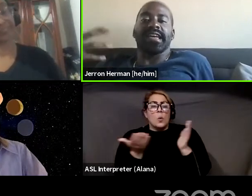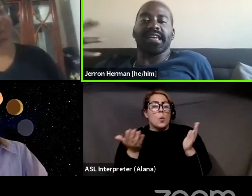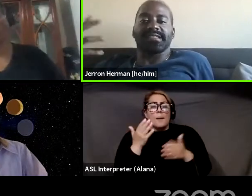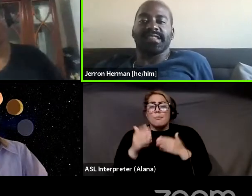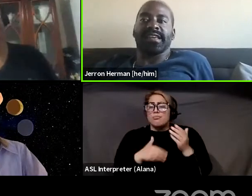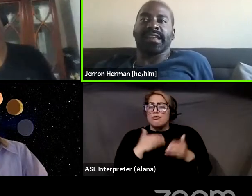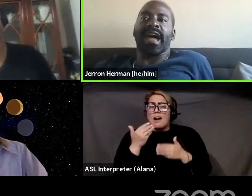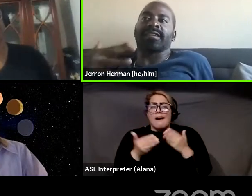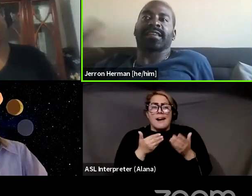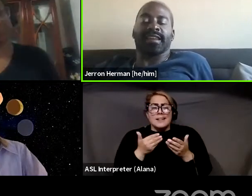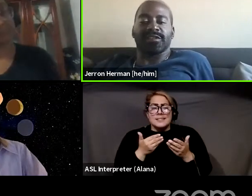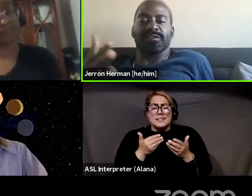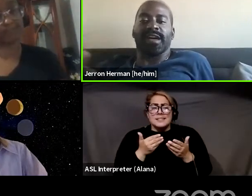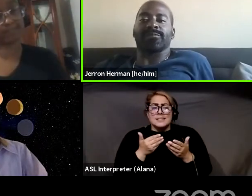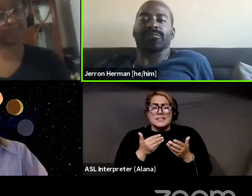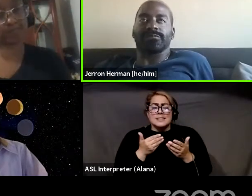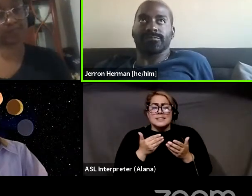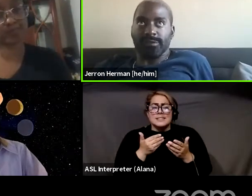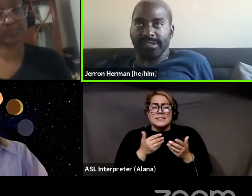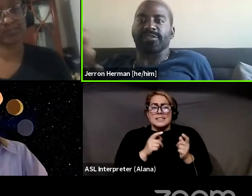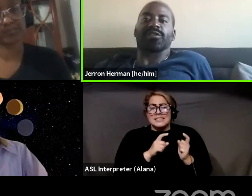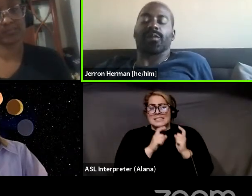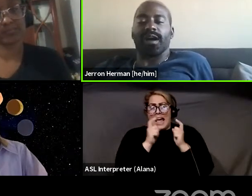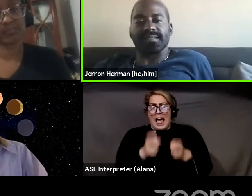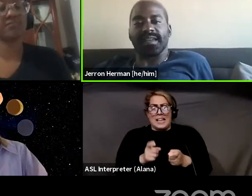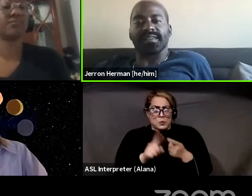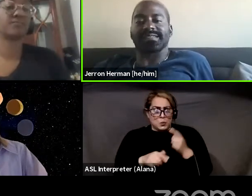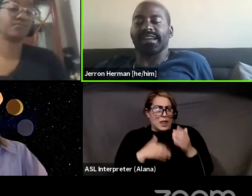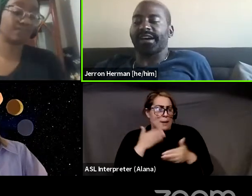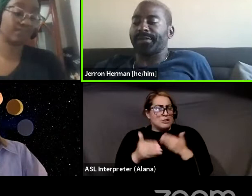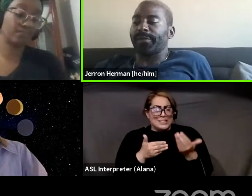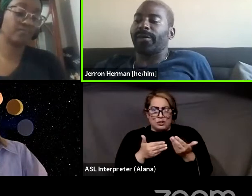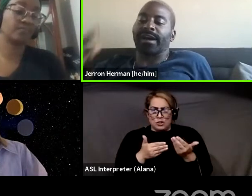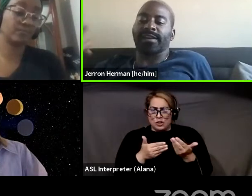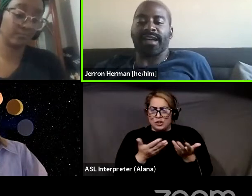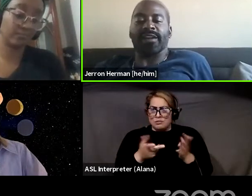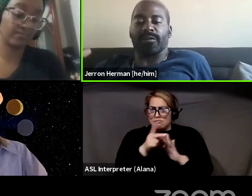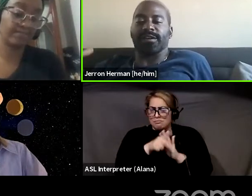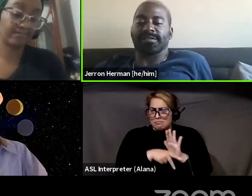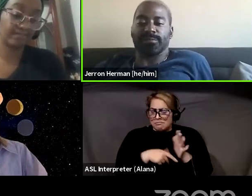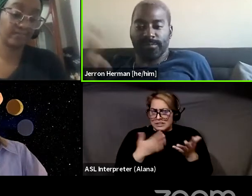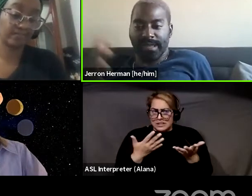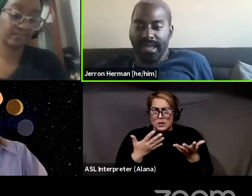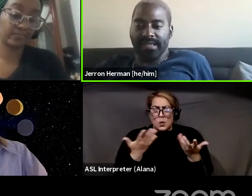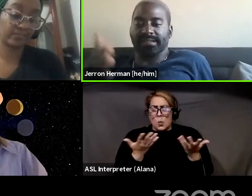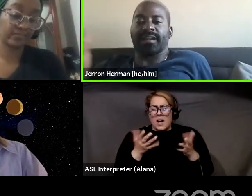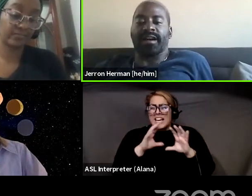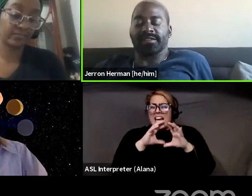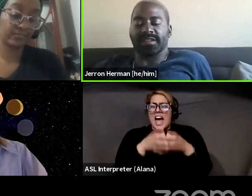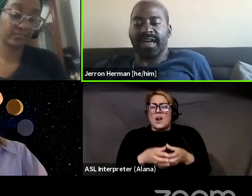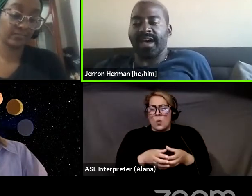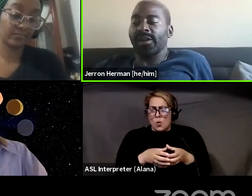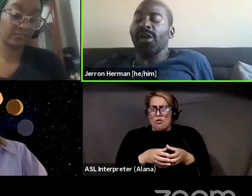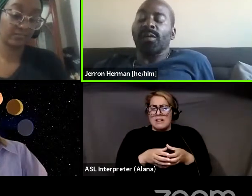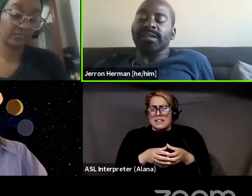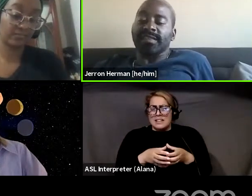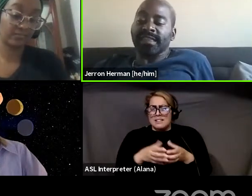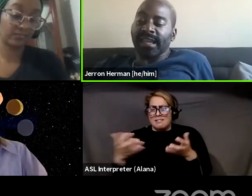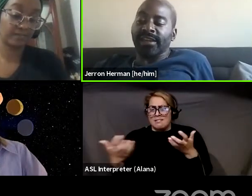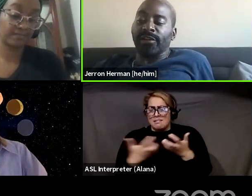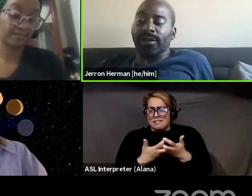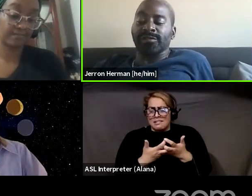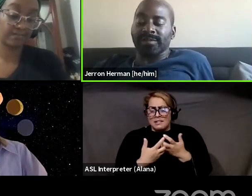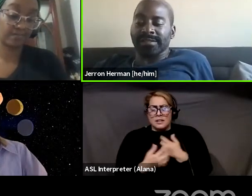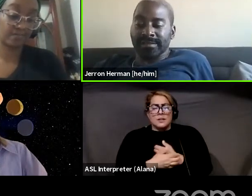process is then allocated to that procedure and process, and what kind of categories is aligned to that, which